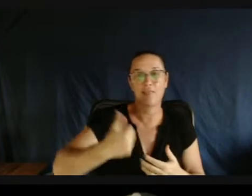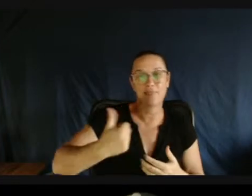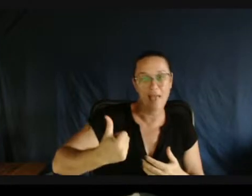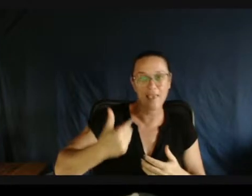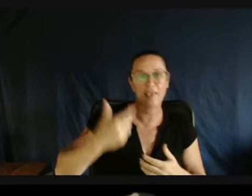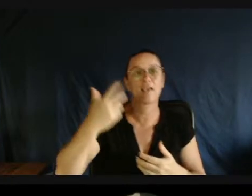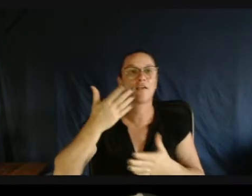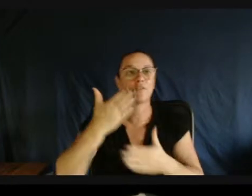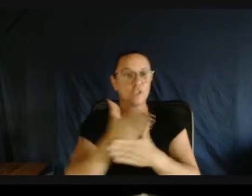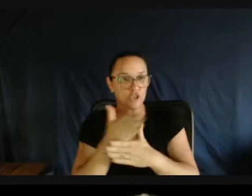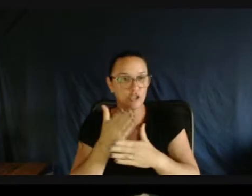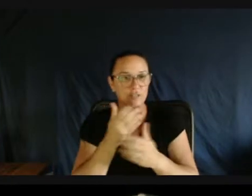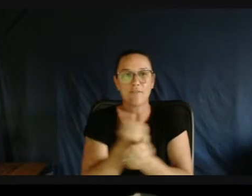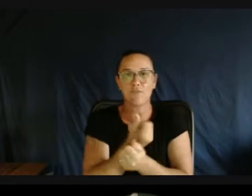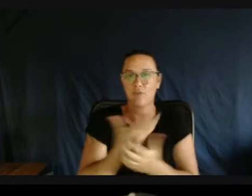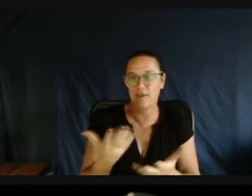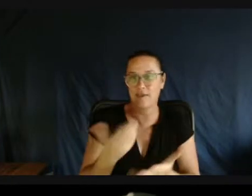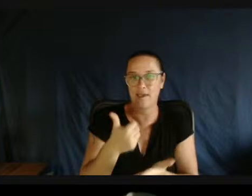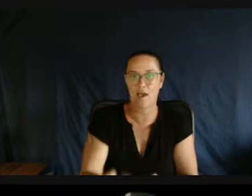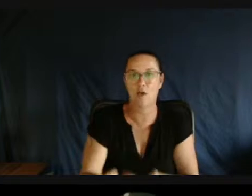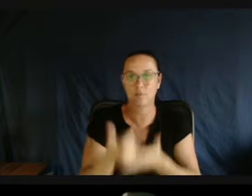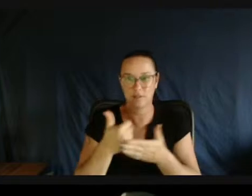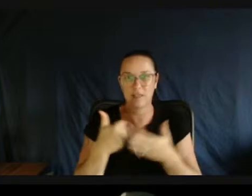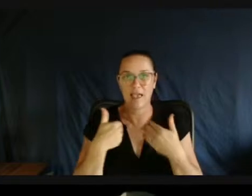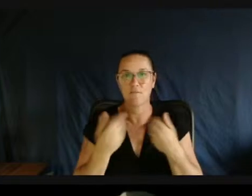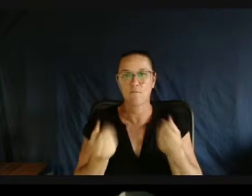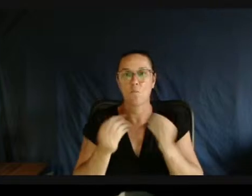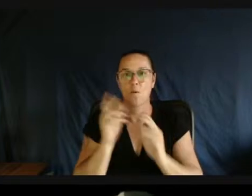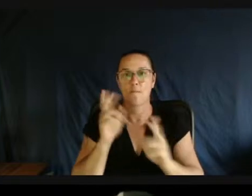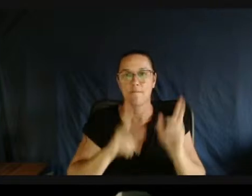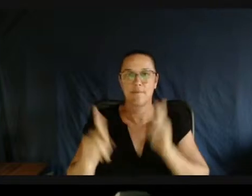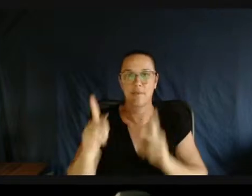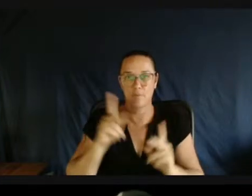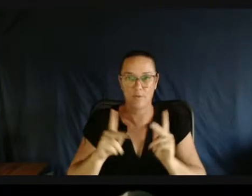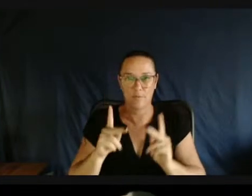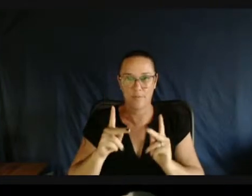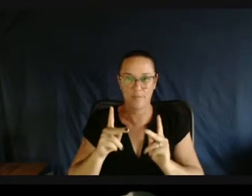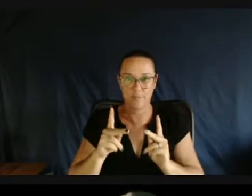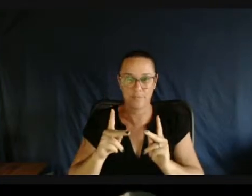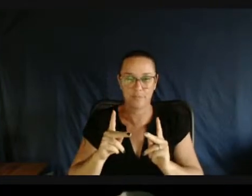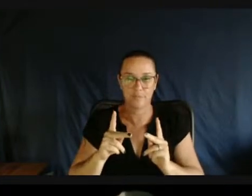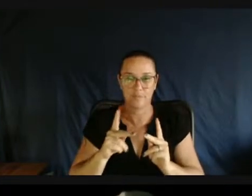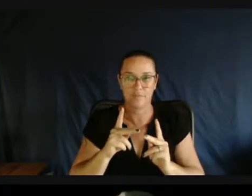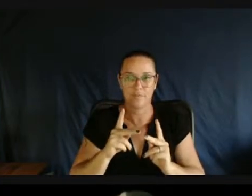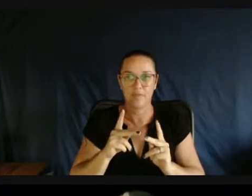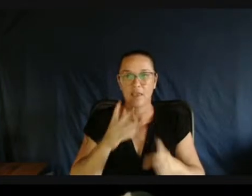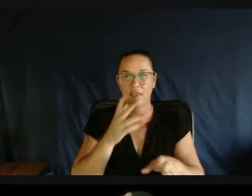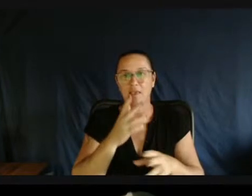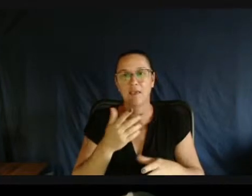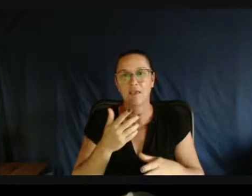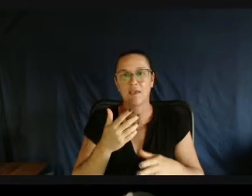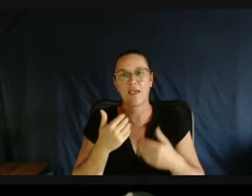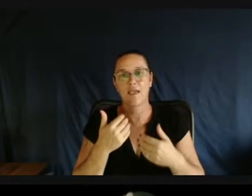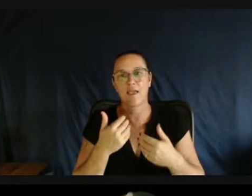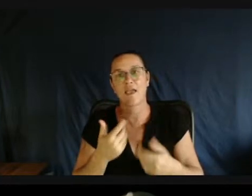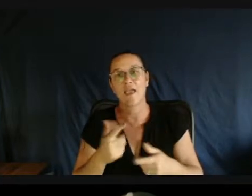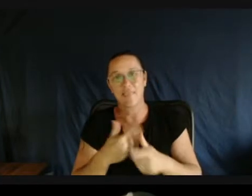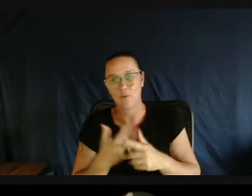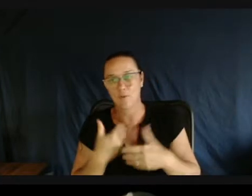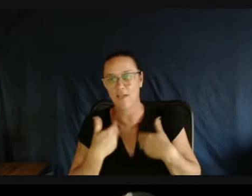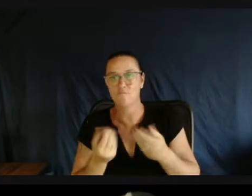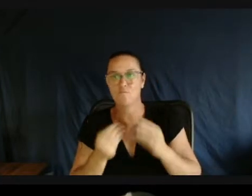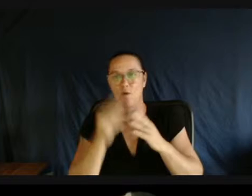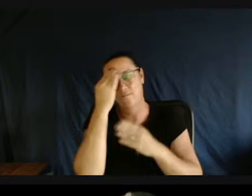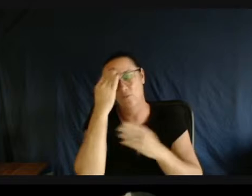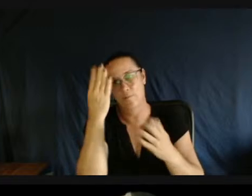help get this seen by more people, trying to get some real information out there as opposed to the hype and